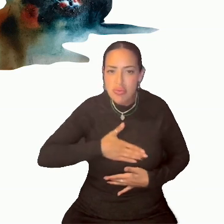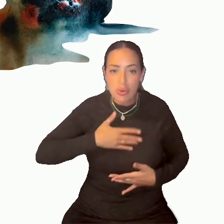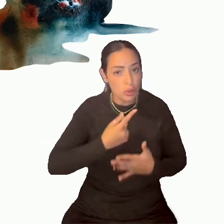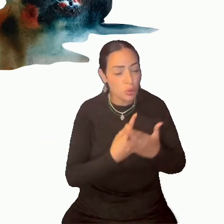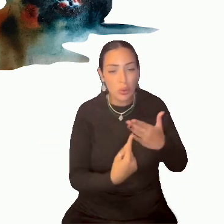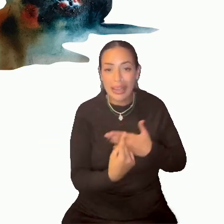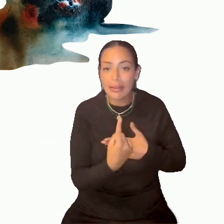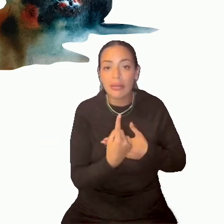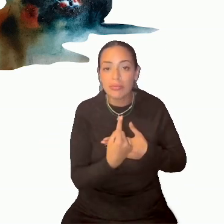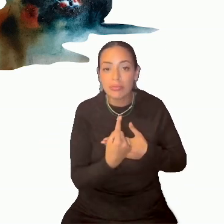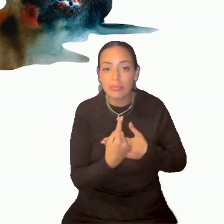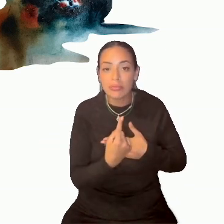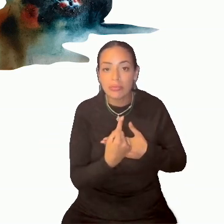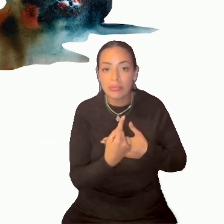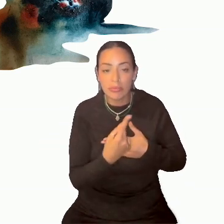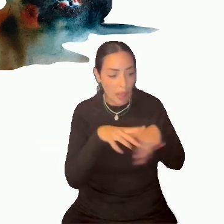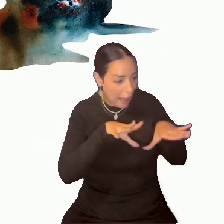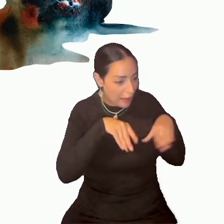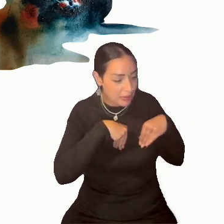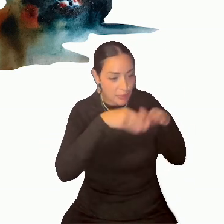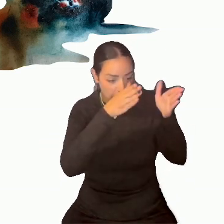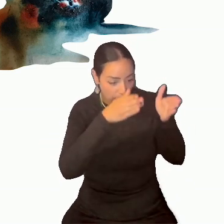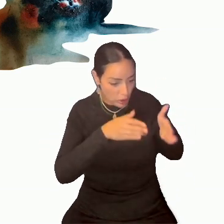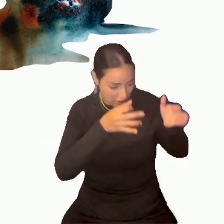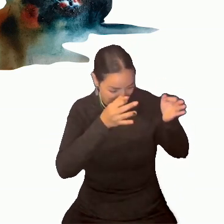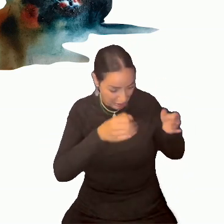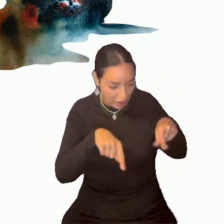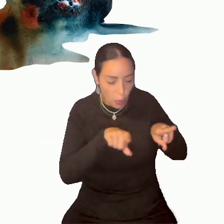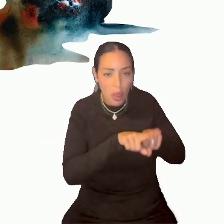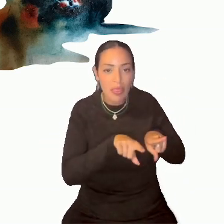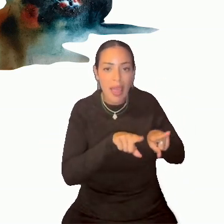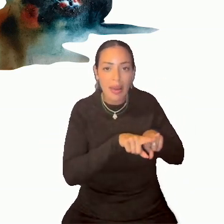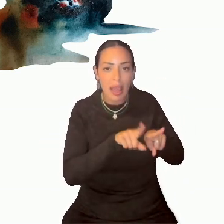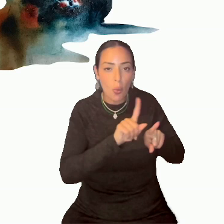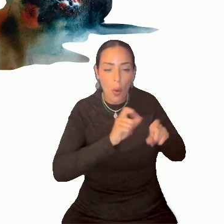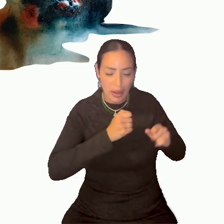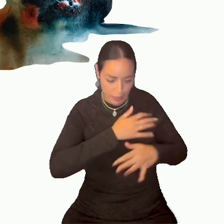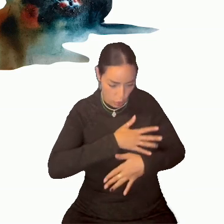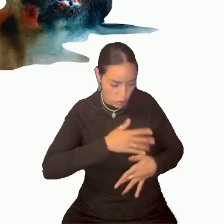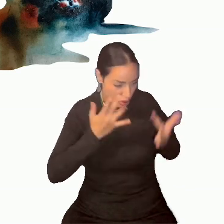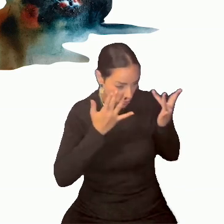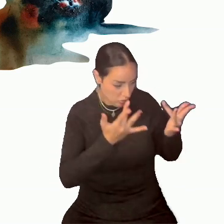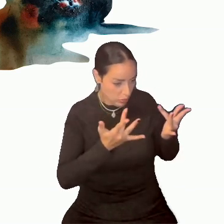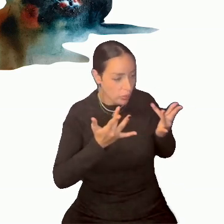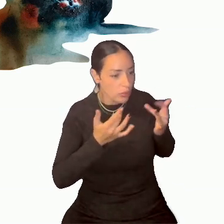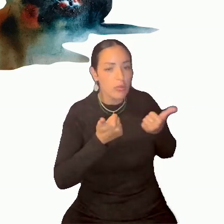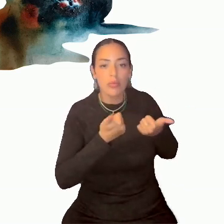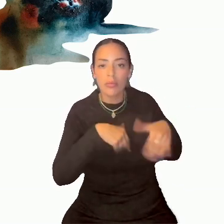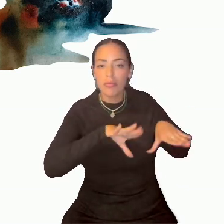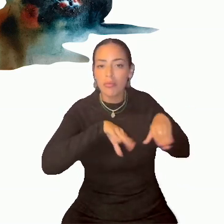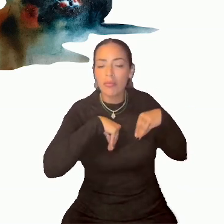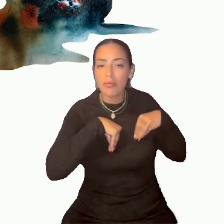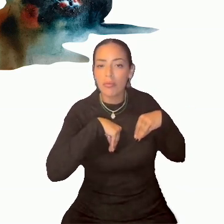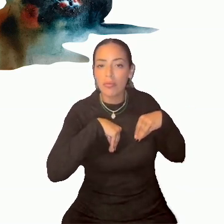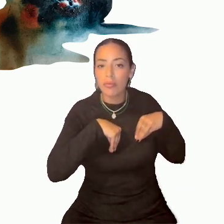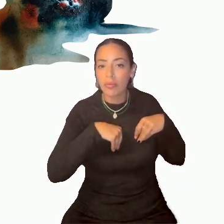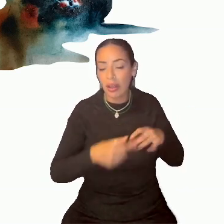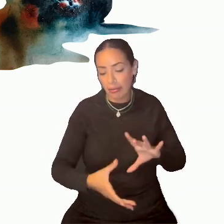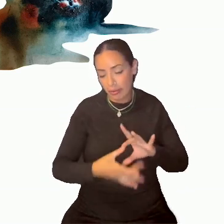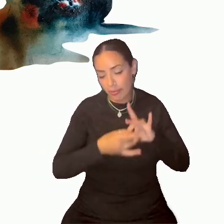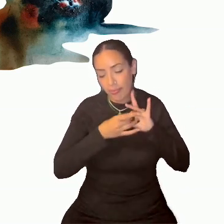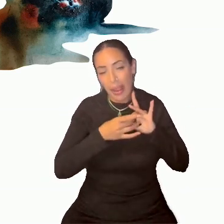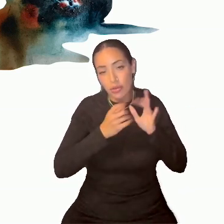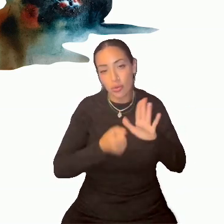they are, rather than where we think they should be or where we want them to be. This goes back to the importance of seeking to understand what